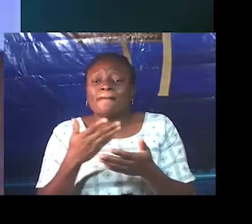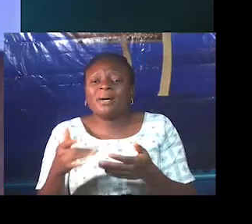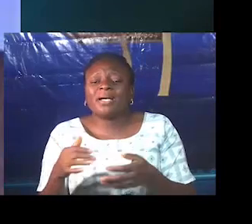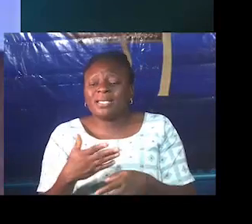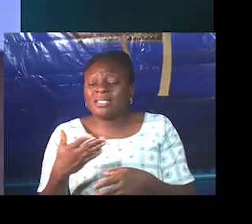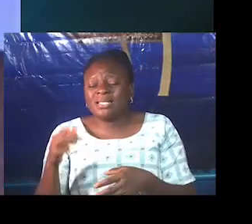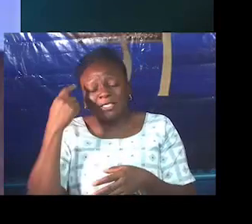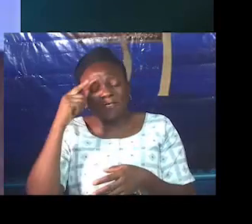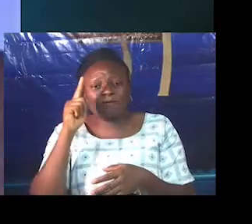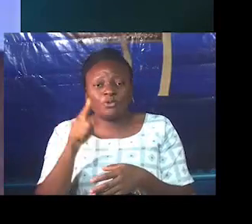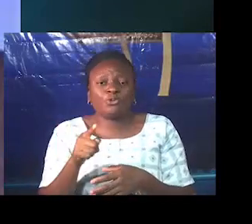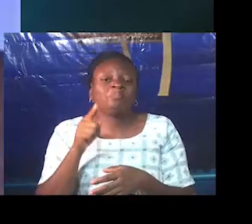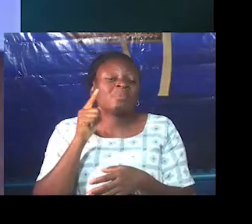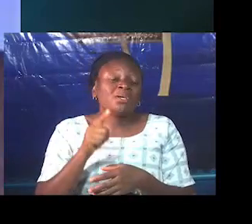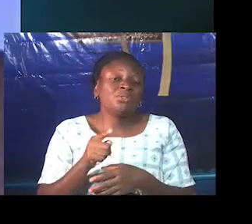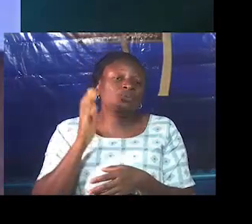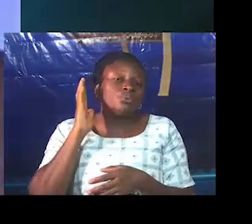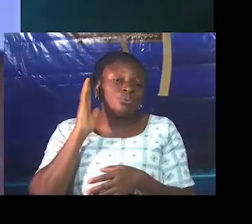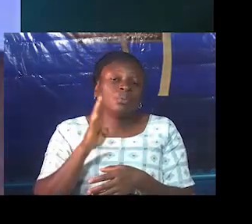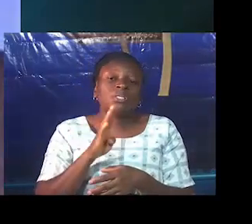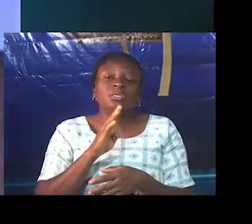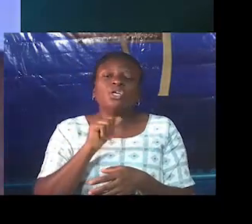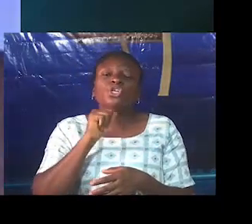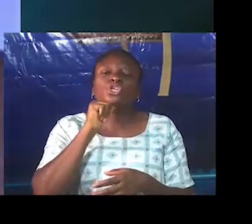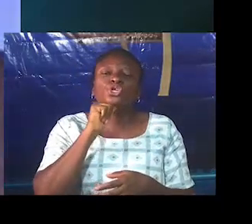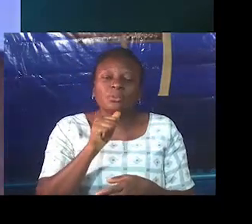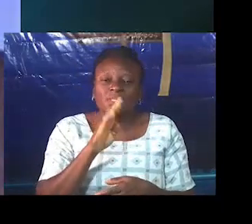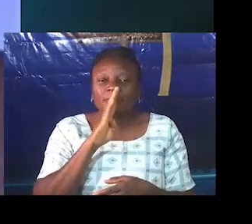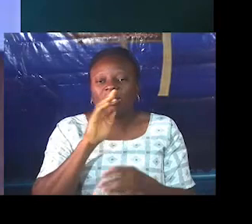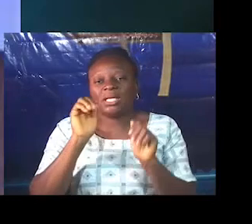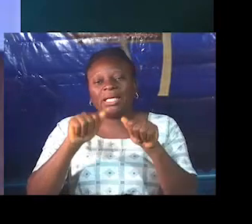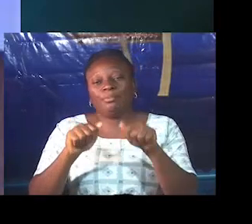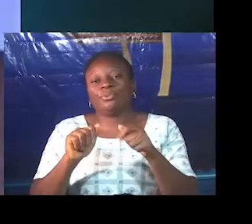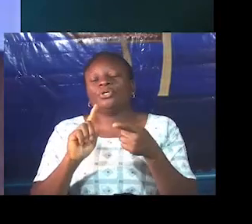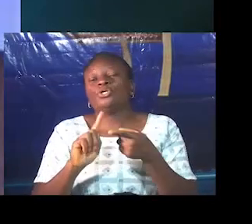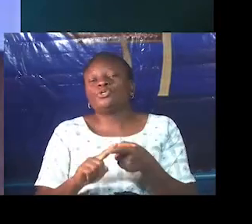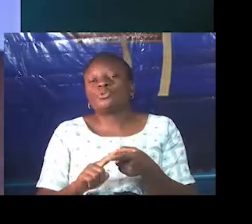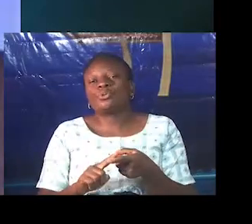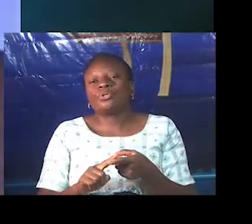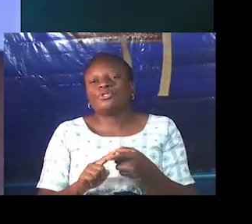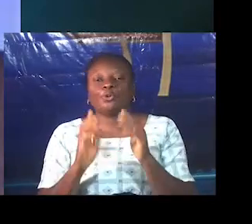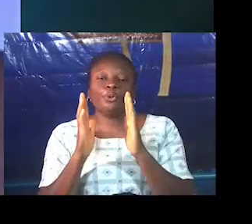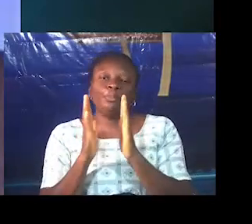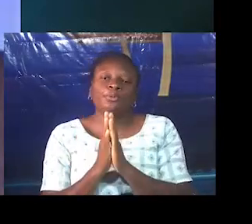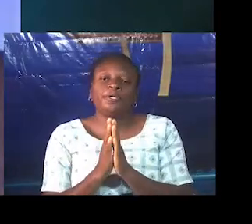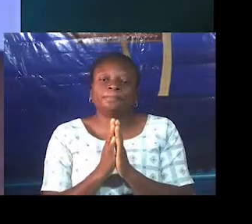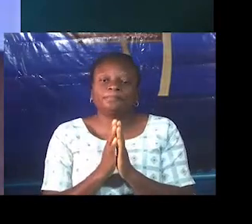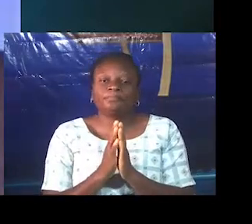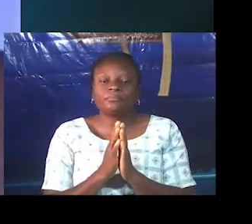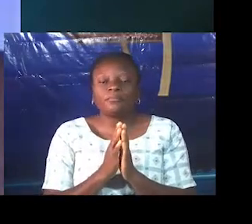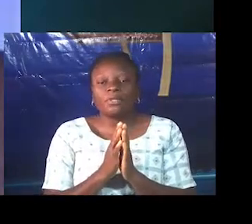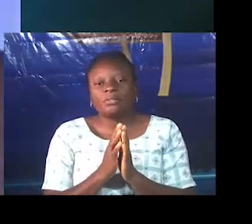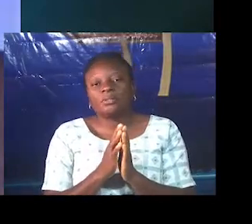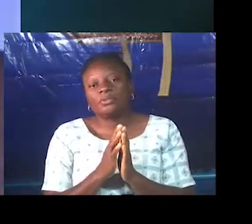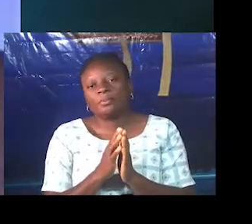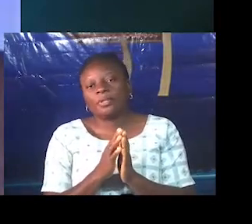don't buy over a woman. You don't buy her affection, because if you do, someone else may offer a higher price